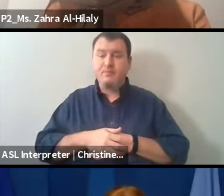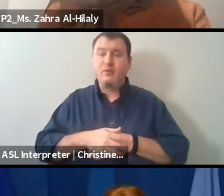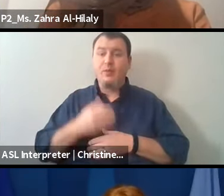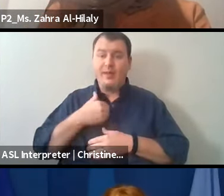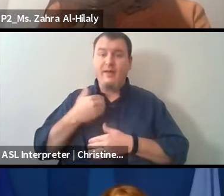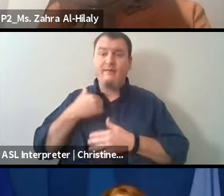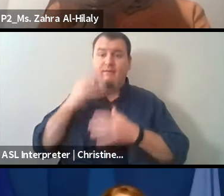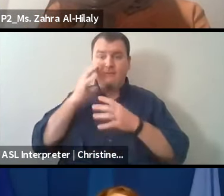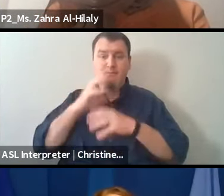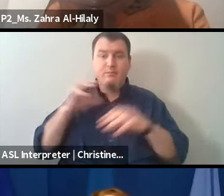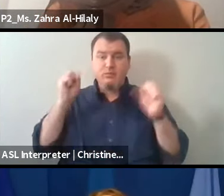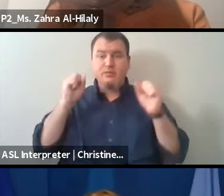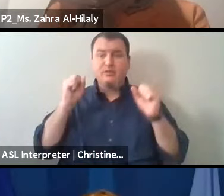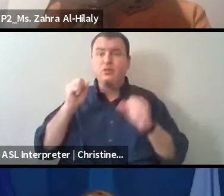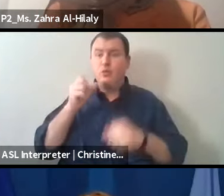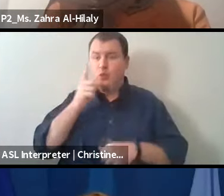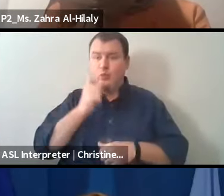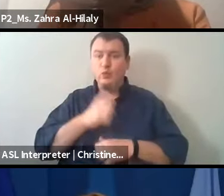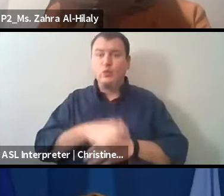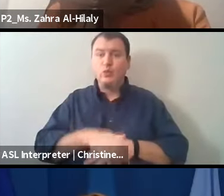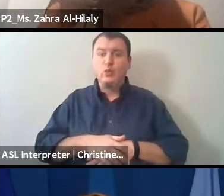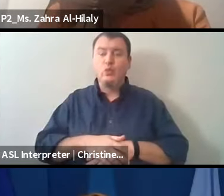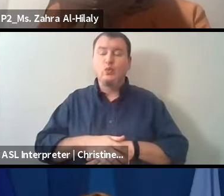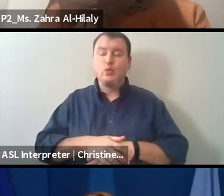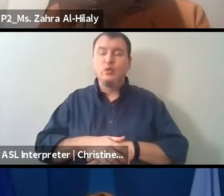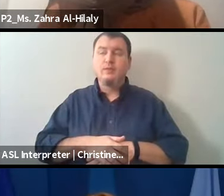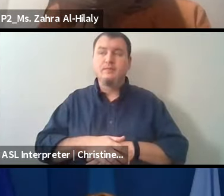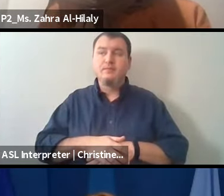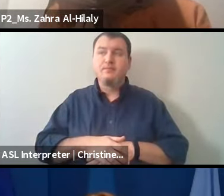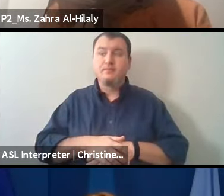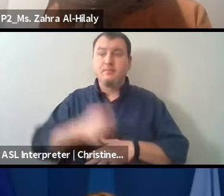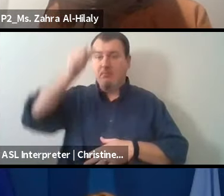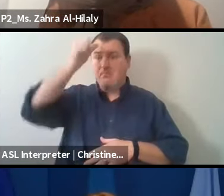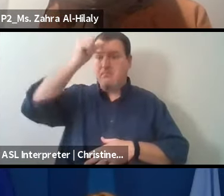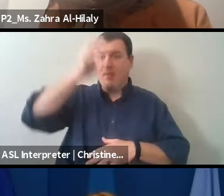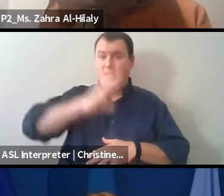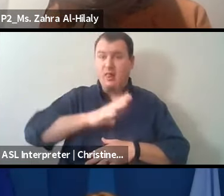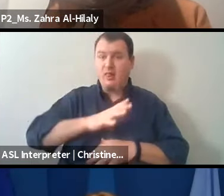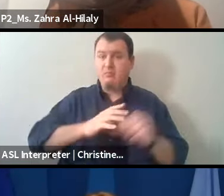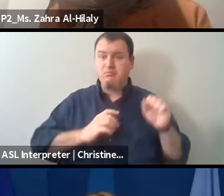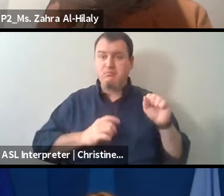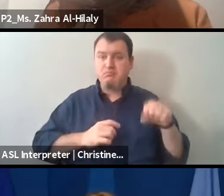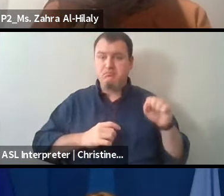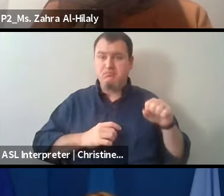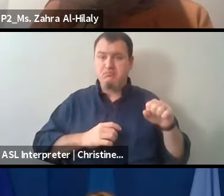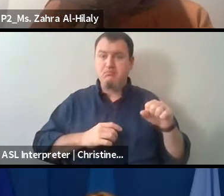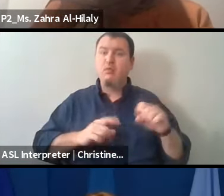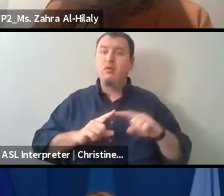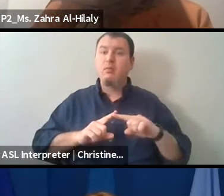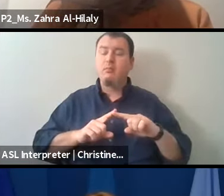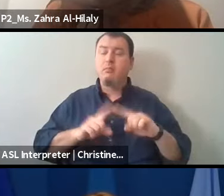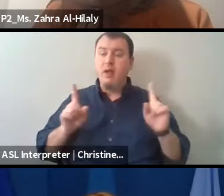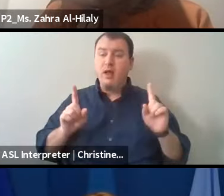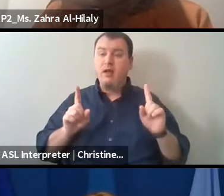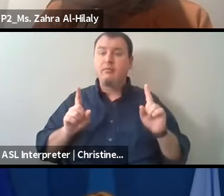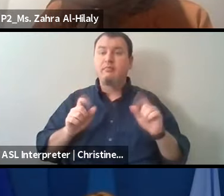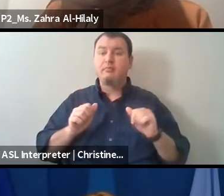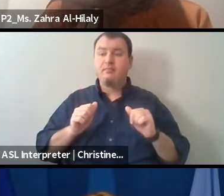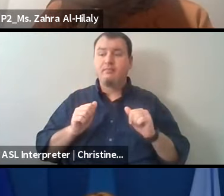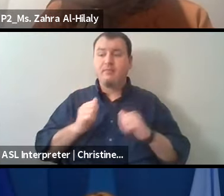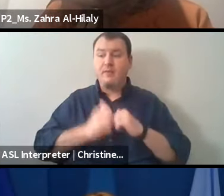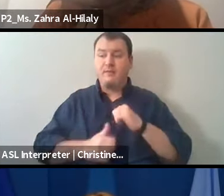president who is male, but every time